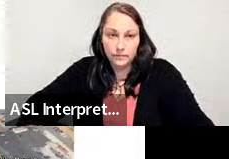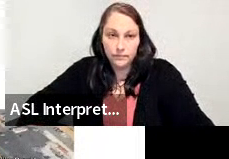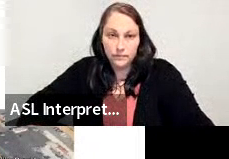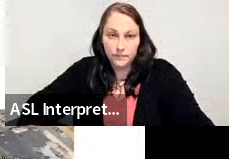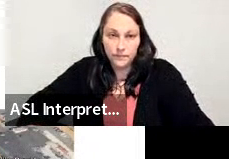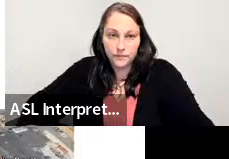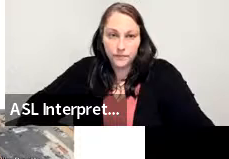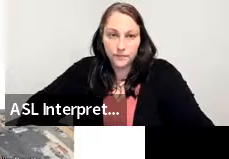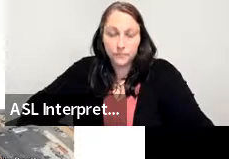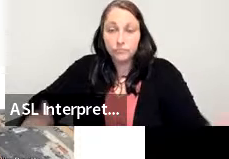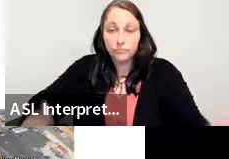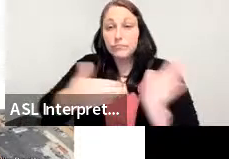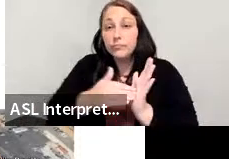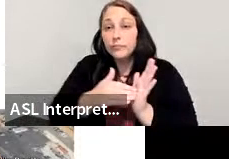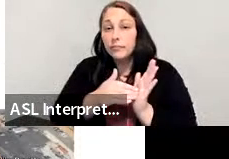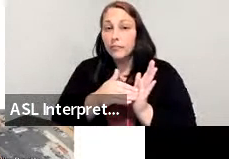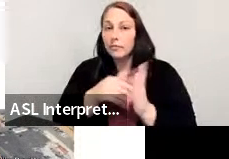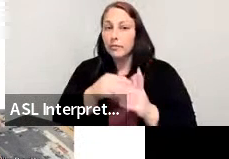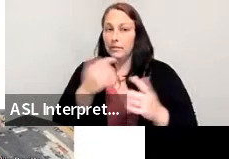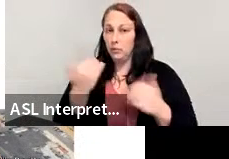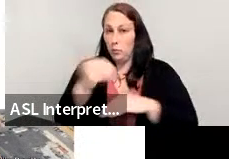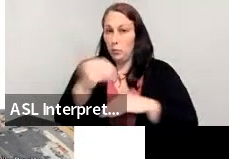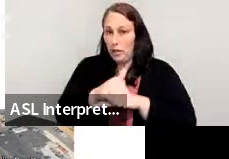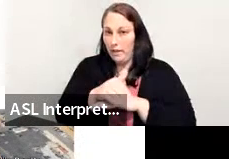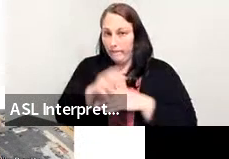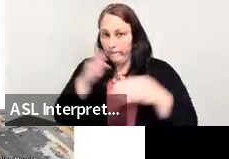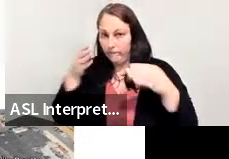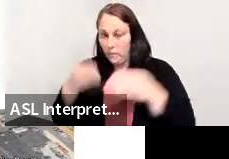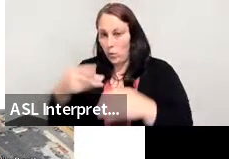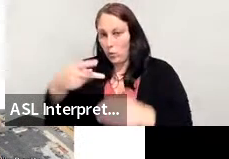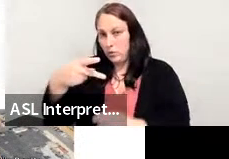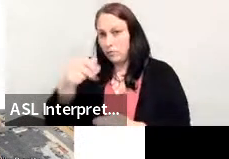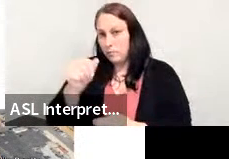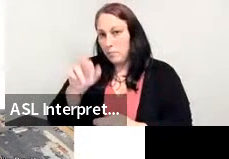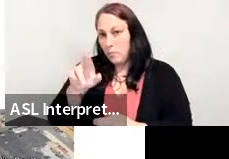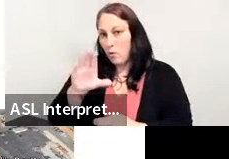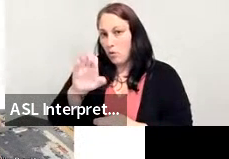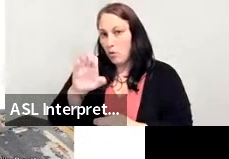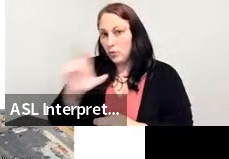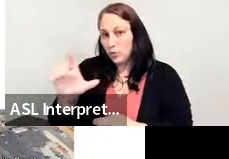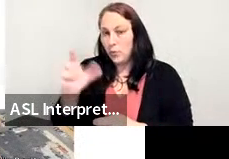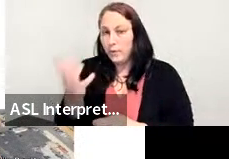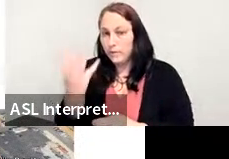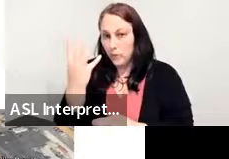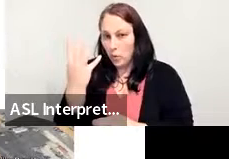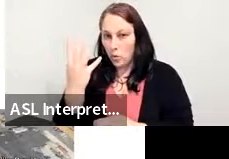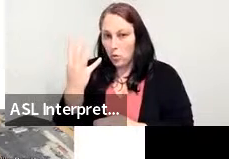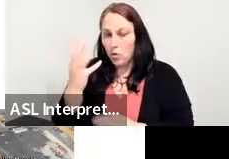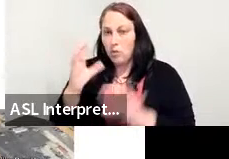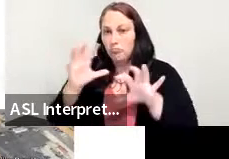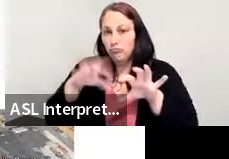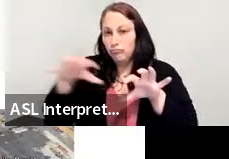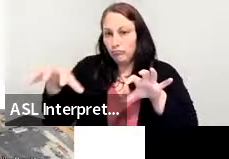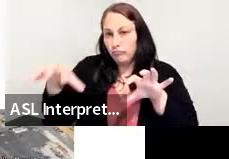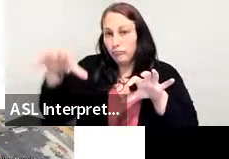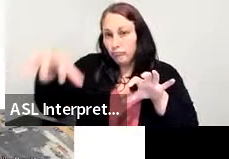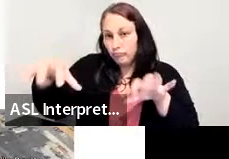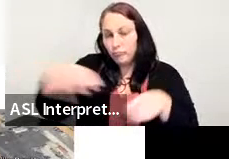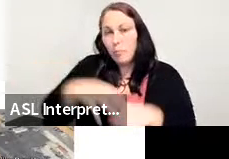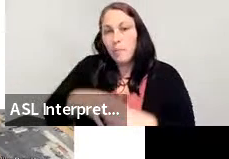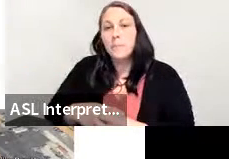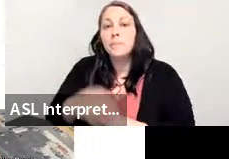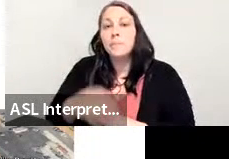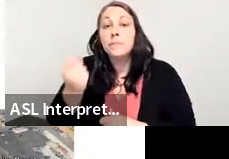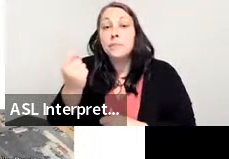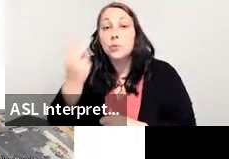So again, tonight we're just focusing on parcel 4 up on Penn in between 5th and 6th. And here are just a few images of the site today, where you can see it as